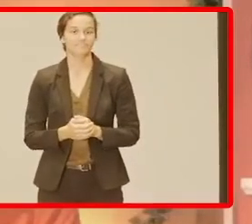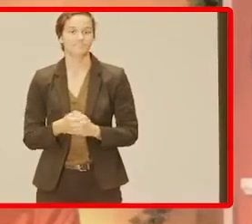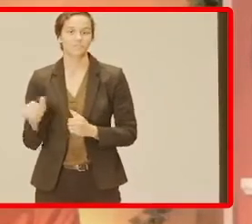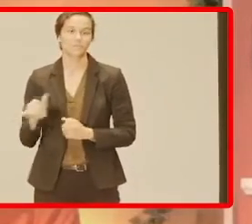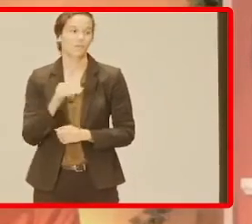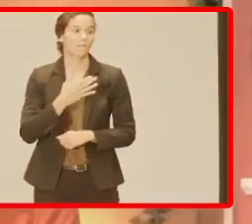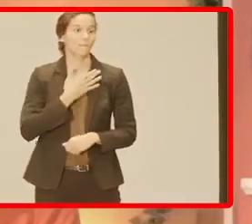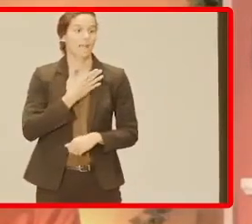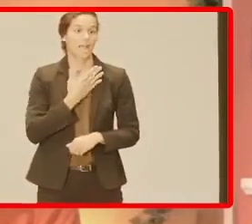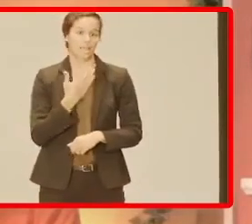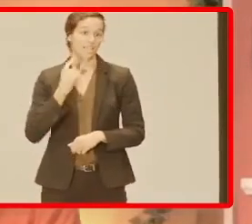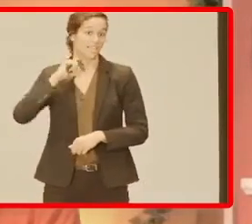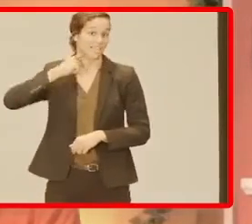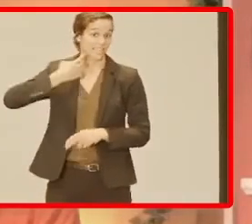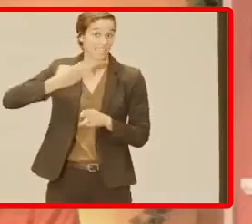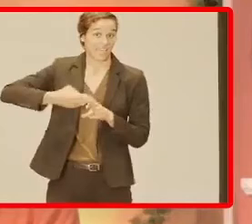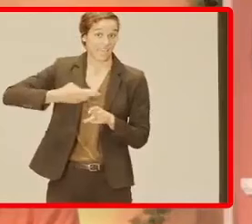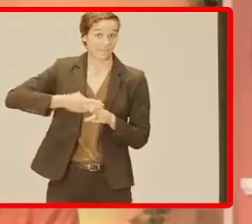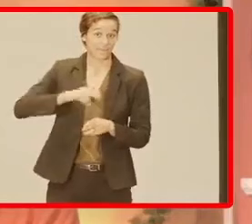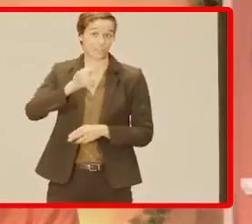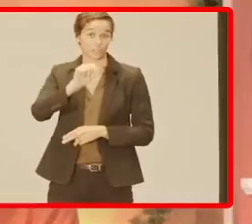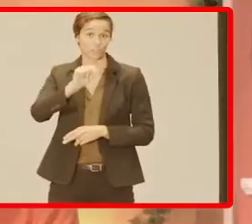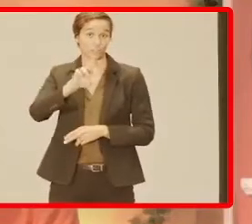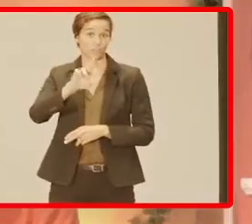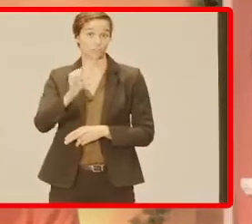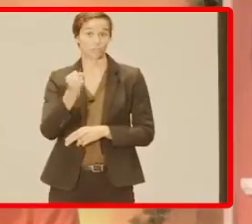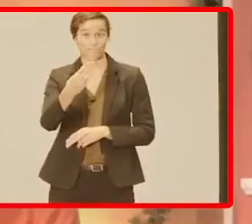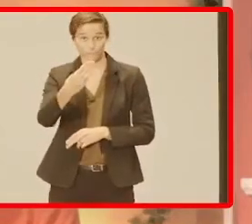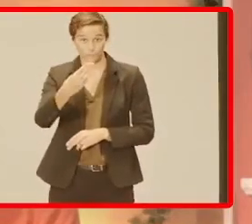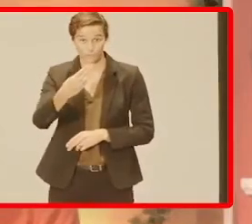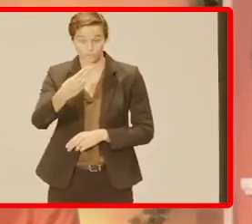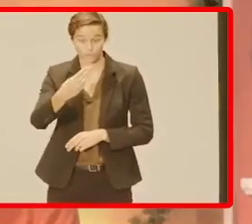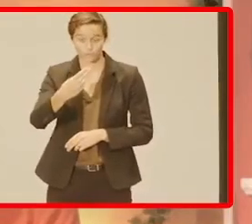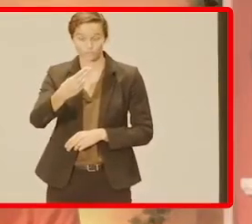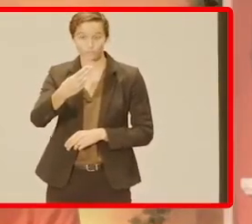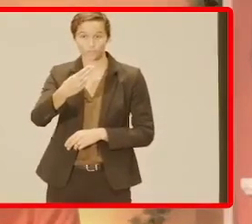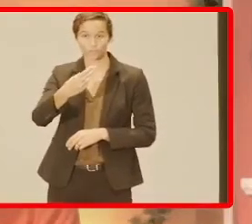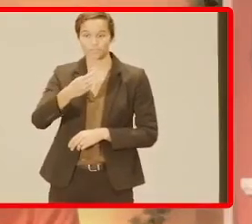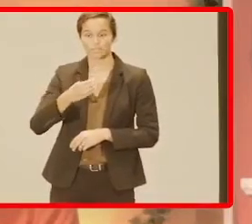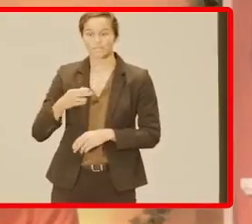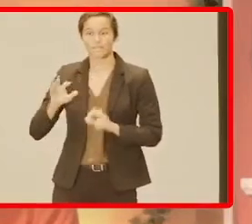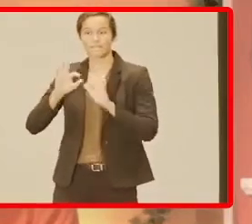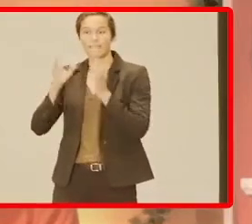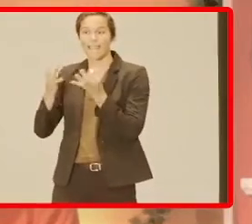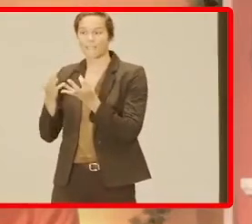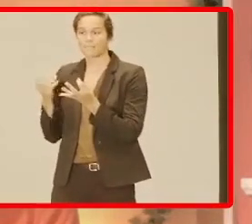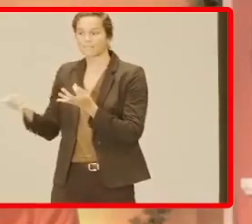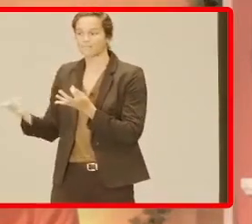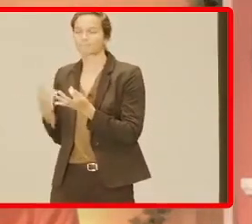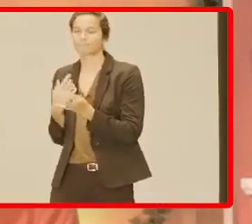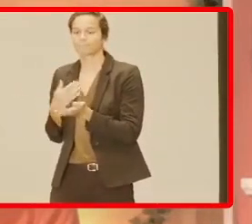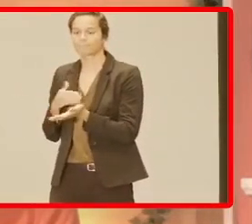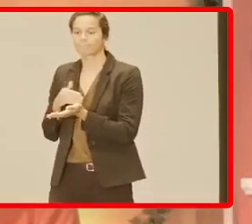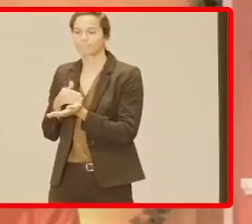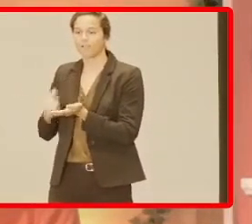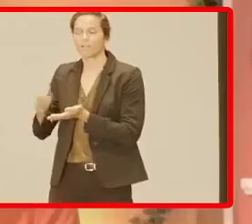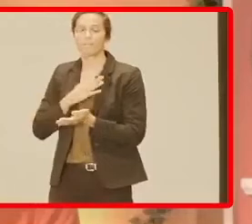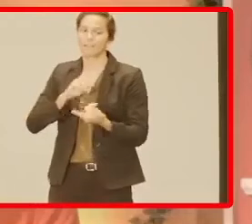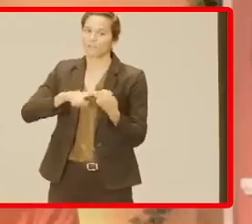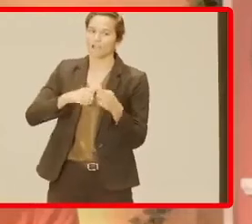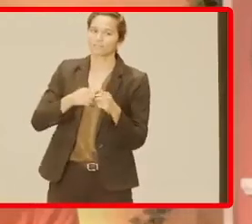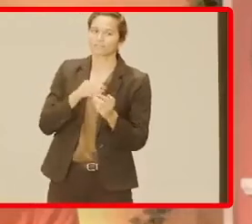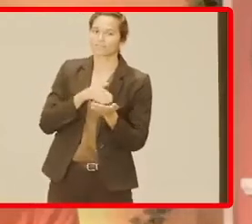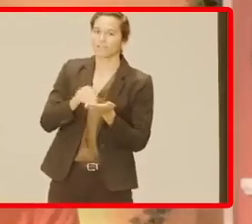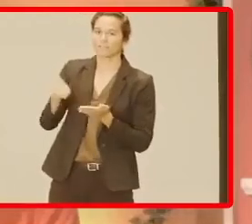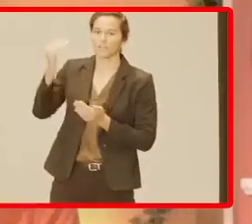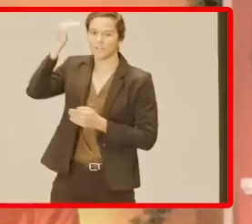nickname is Trish. My very close family members My closest friends know